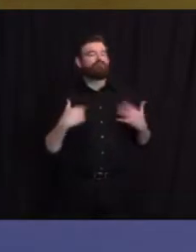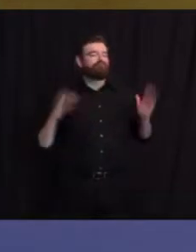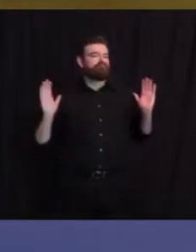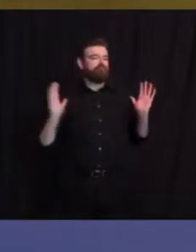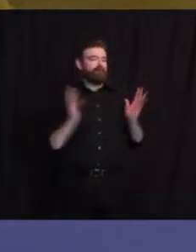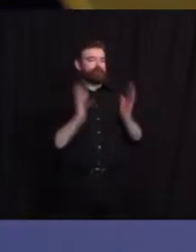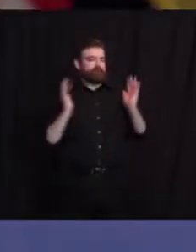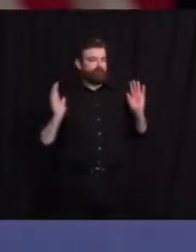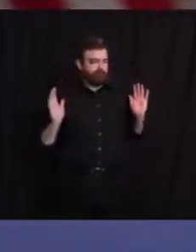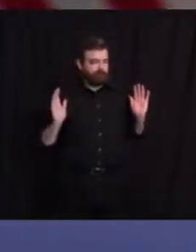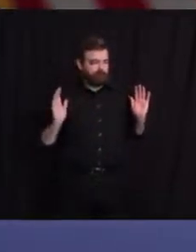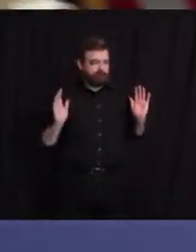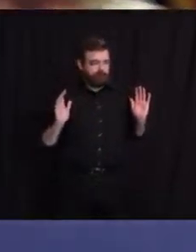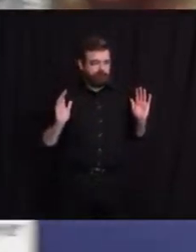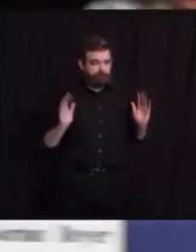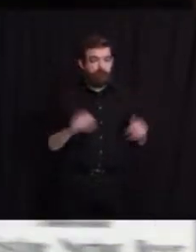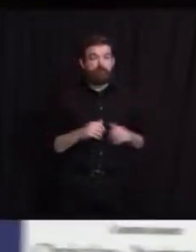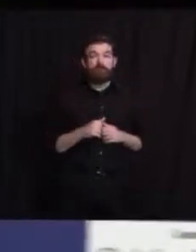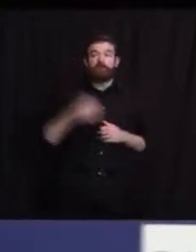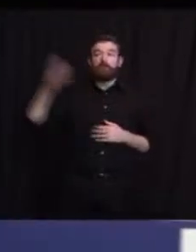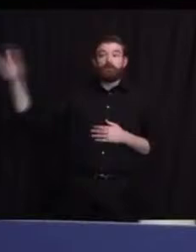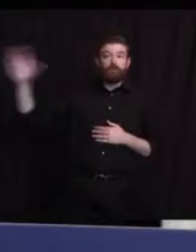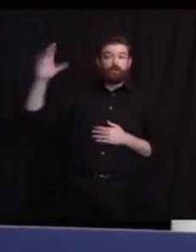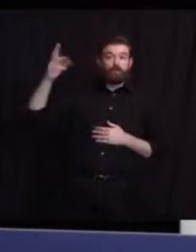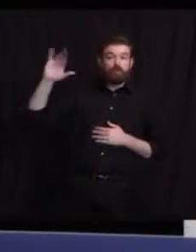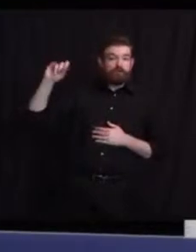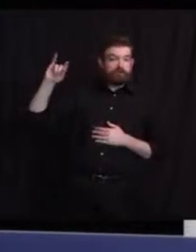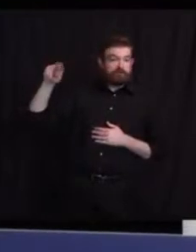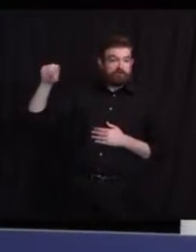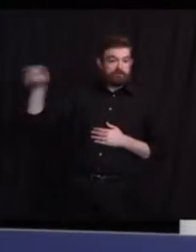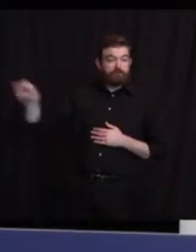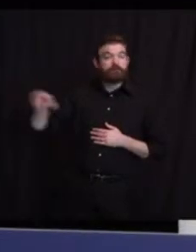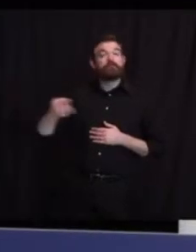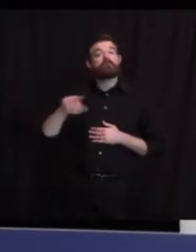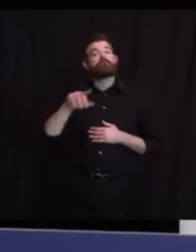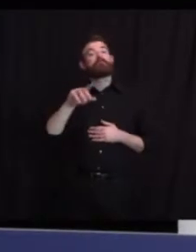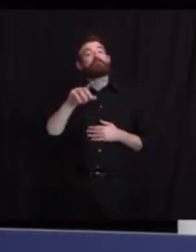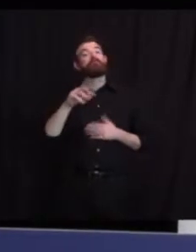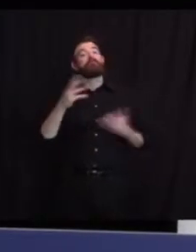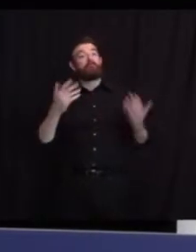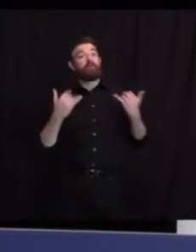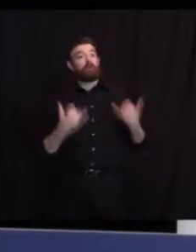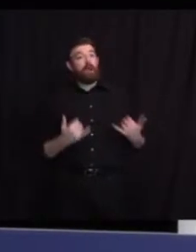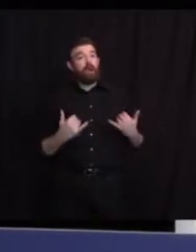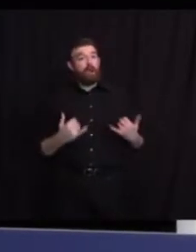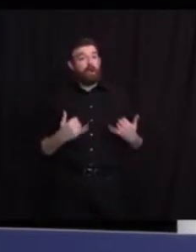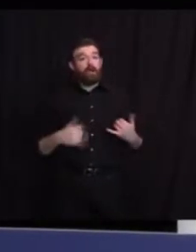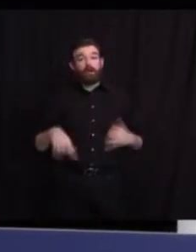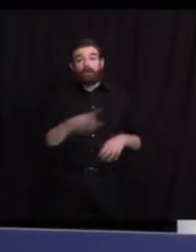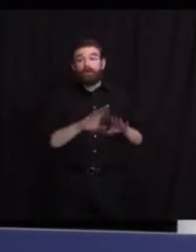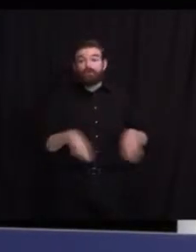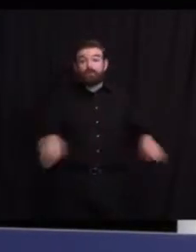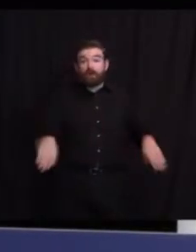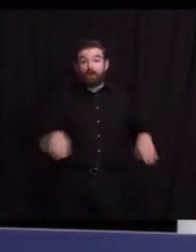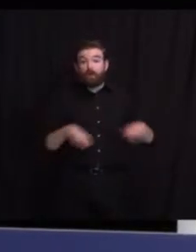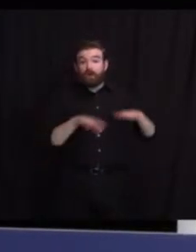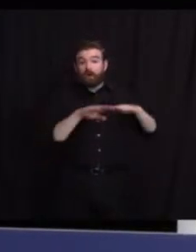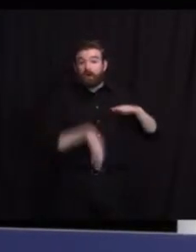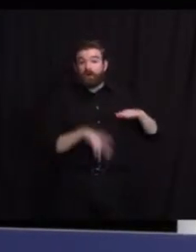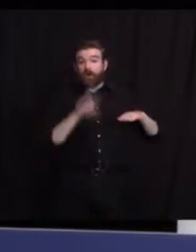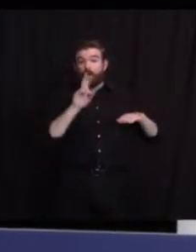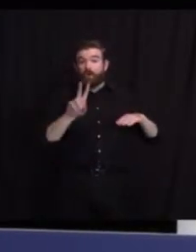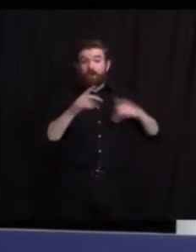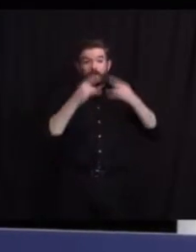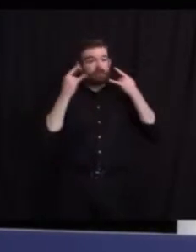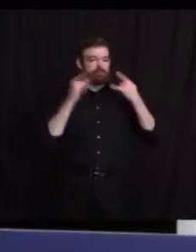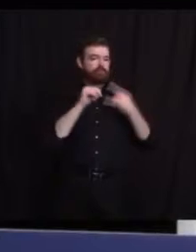Christine, masks? Yeah, thank you. So right now, it's not recommended for children under the age of 2 to wear masks. It's not safe. And